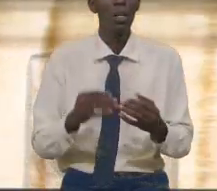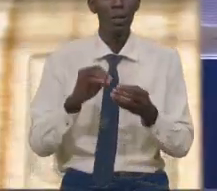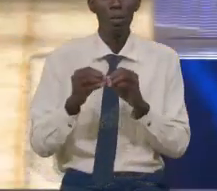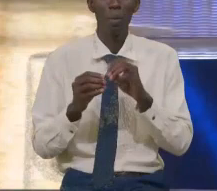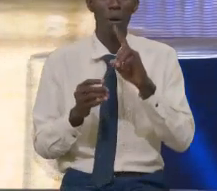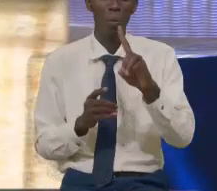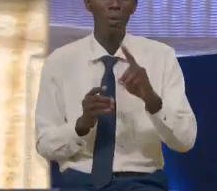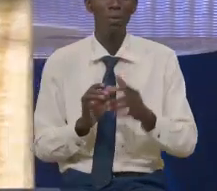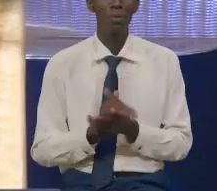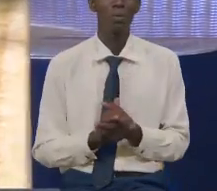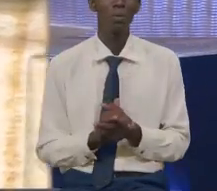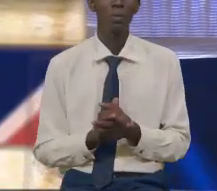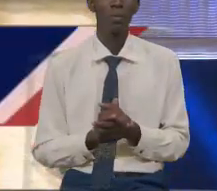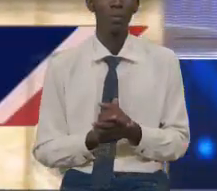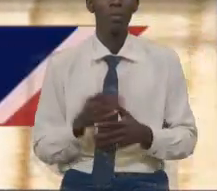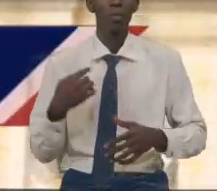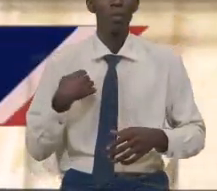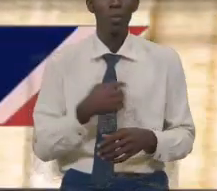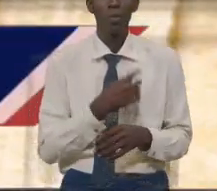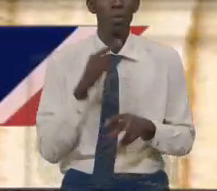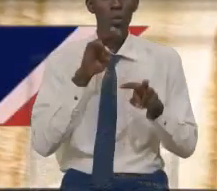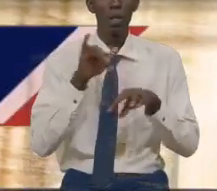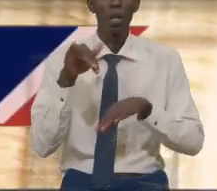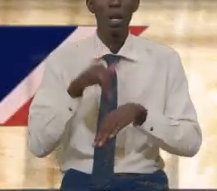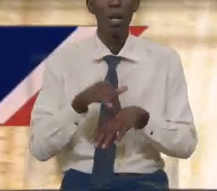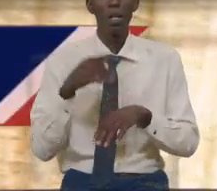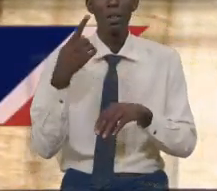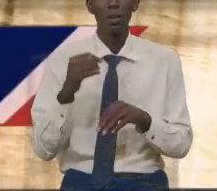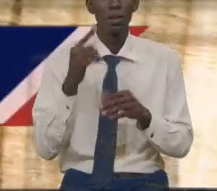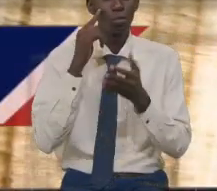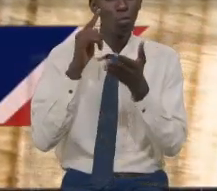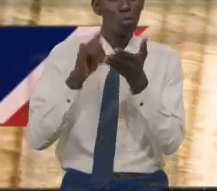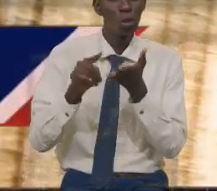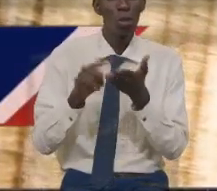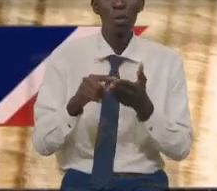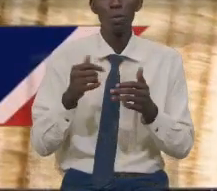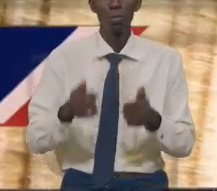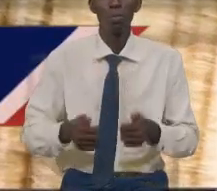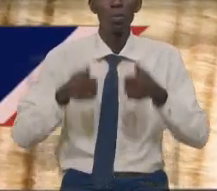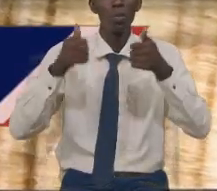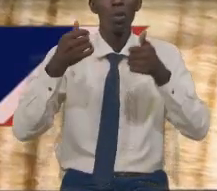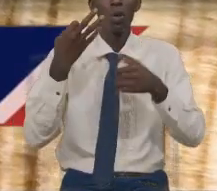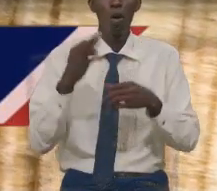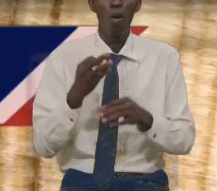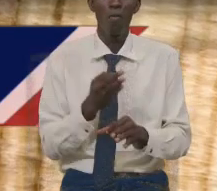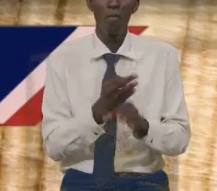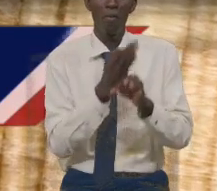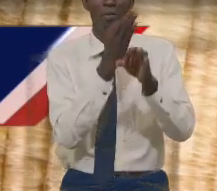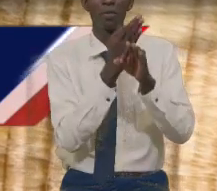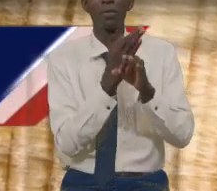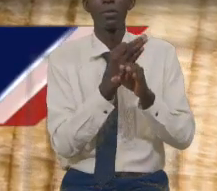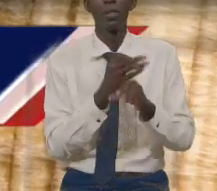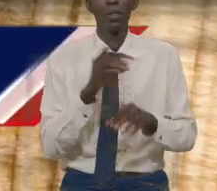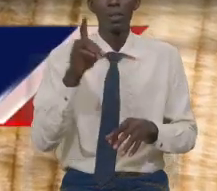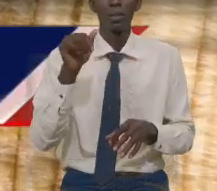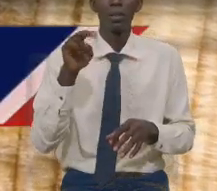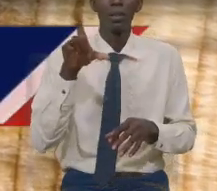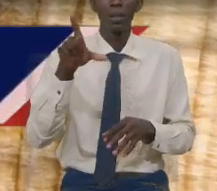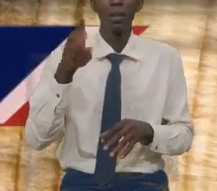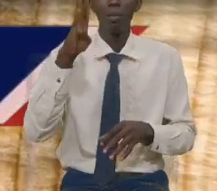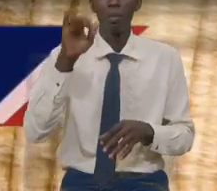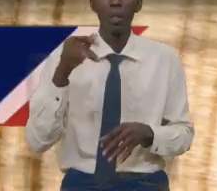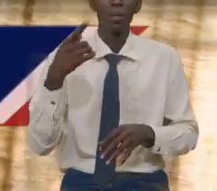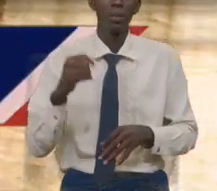Number one, we're looking at the notable promotion of faithful Daniel by